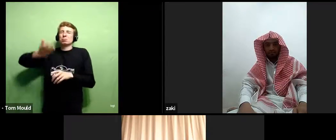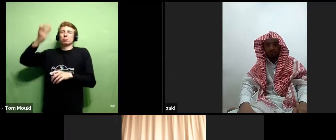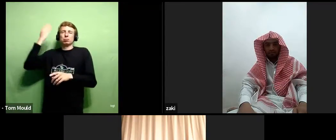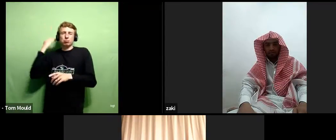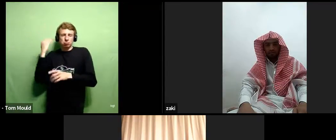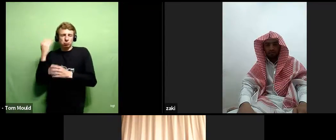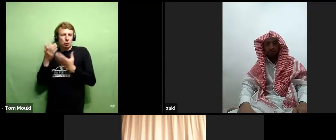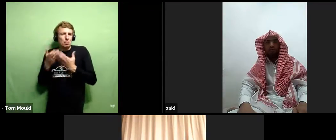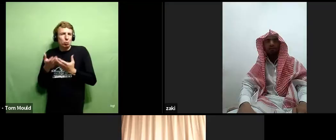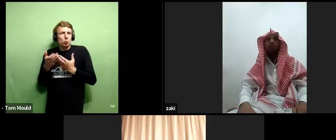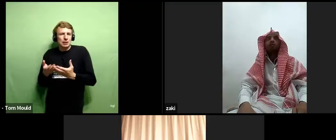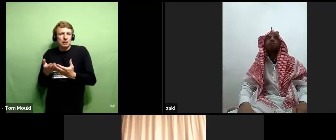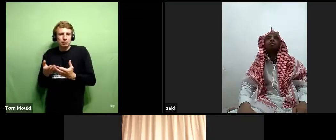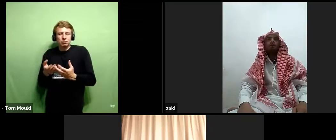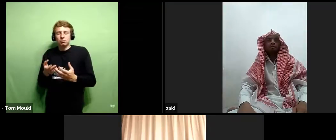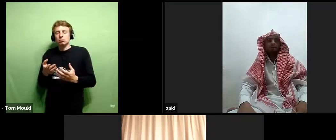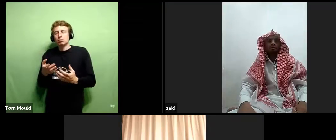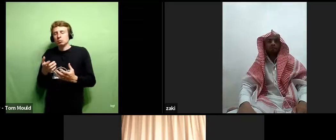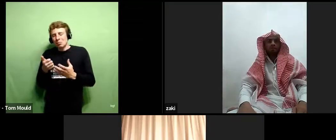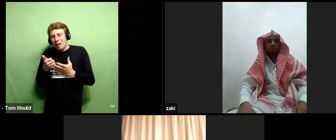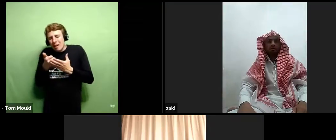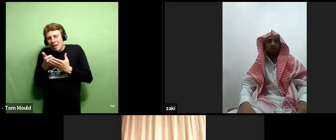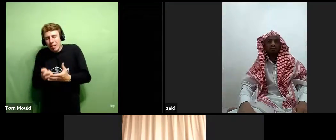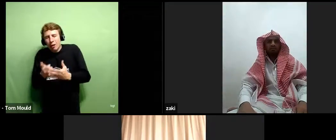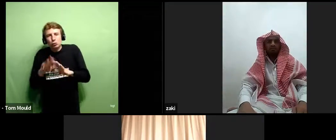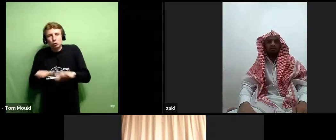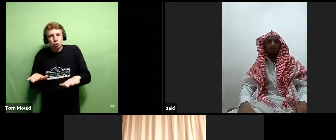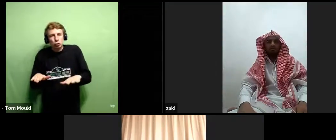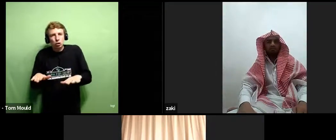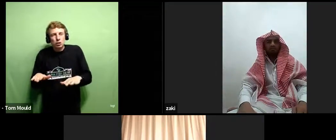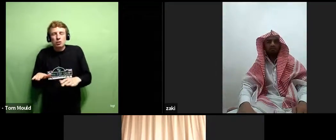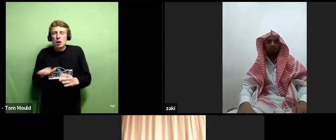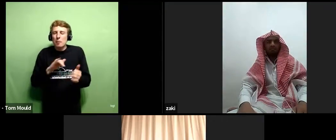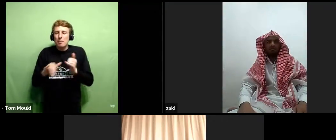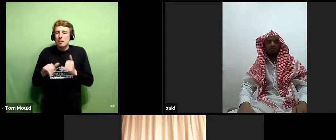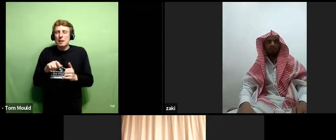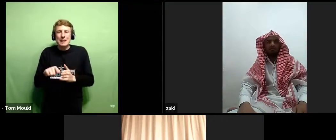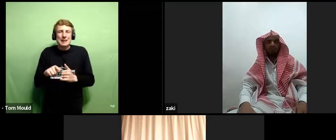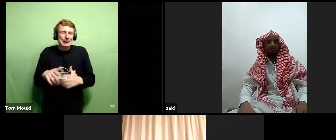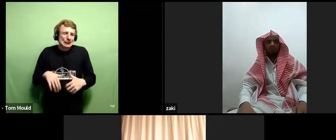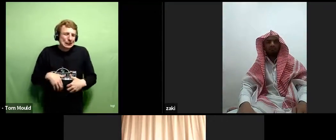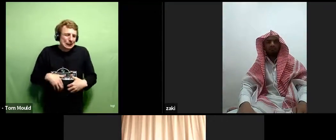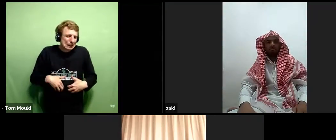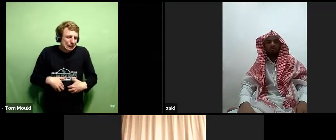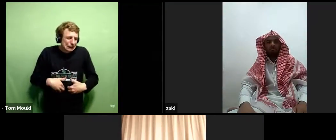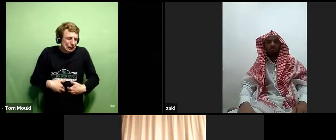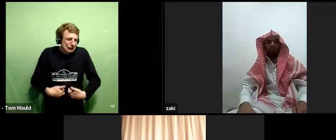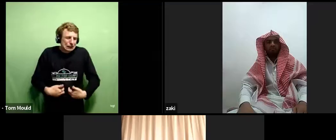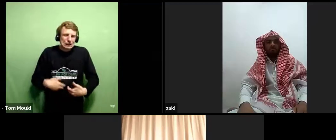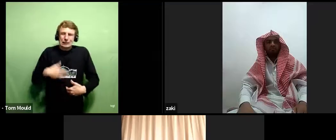them by playing games with them, so they didn't think about having the food.